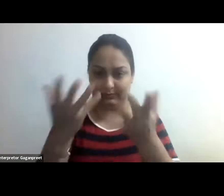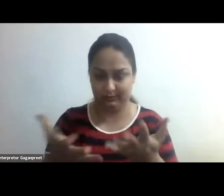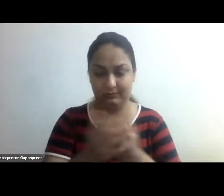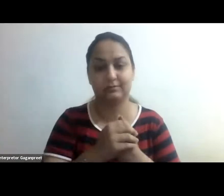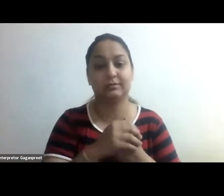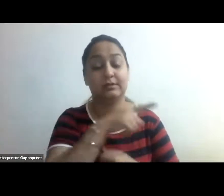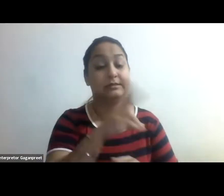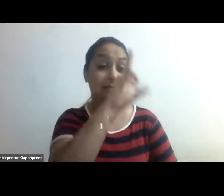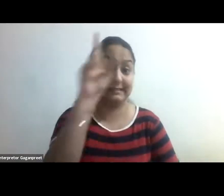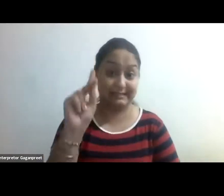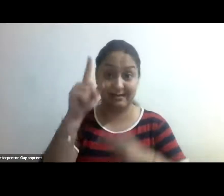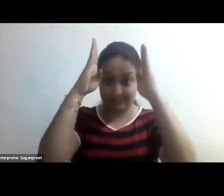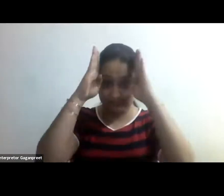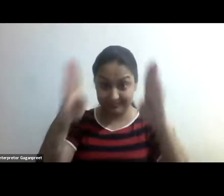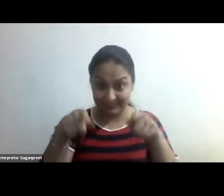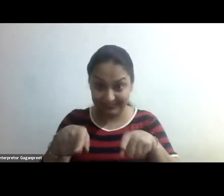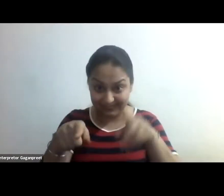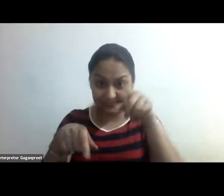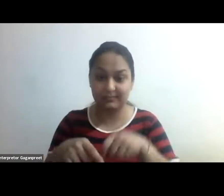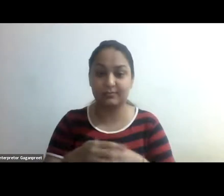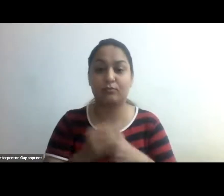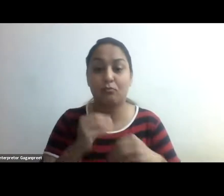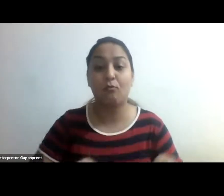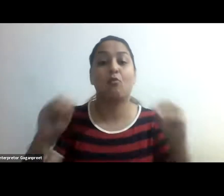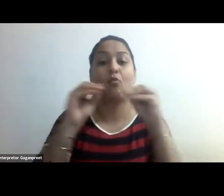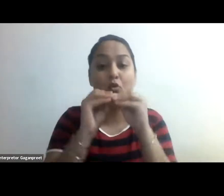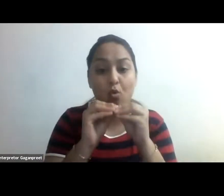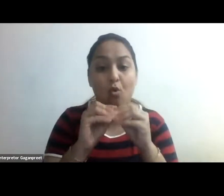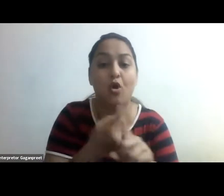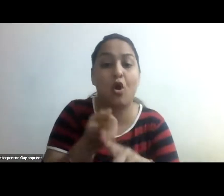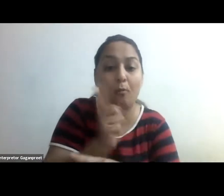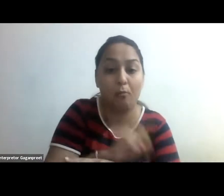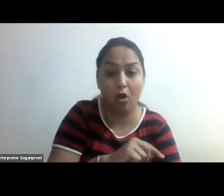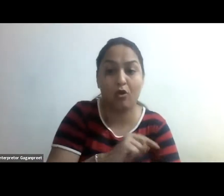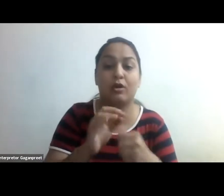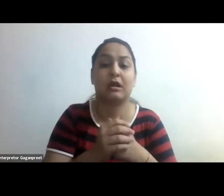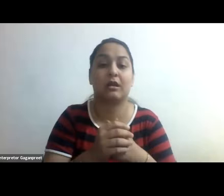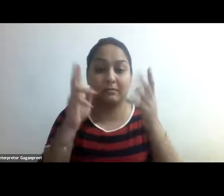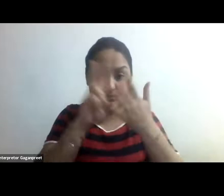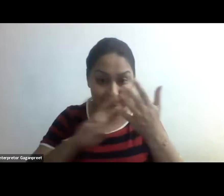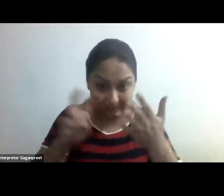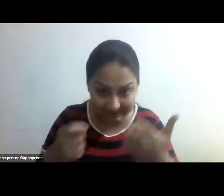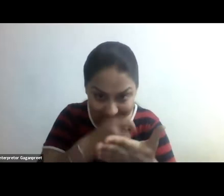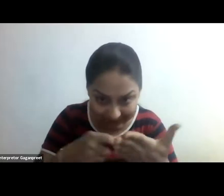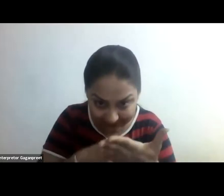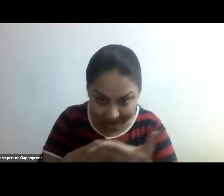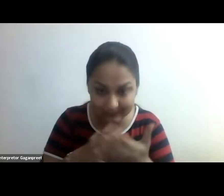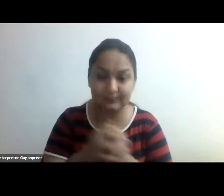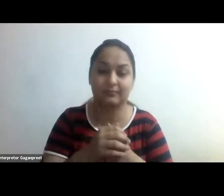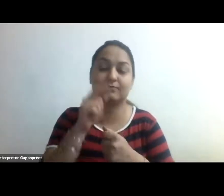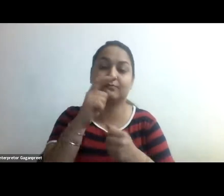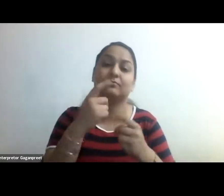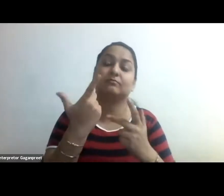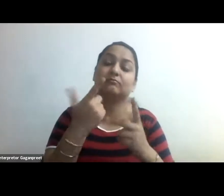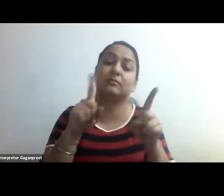reliant on research, a lot of documentary evidence, of course, conversations with the artist, digging through